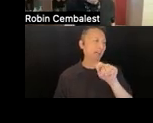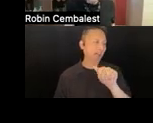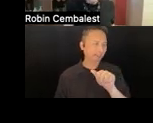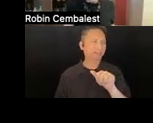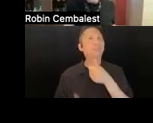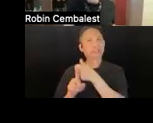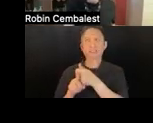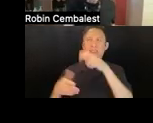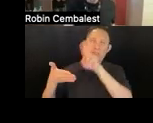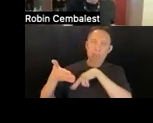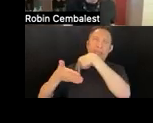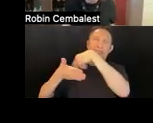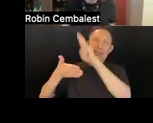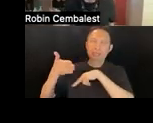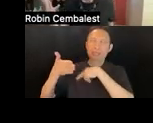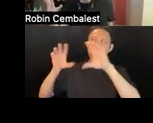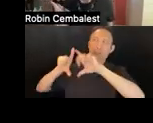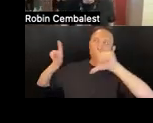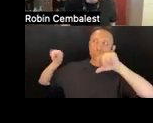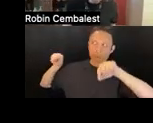he's done, in the lobby of MoMA.